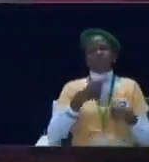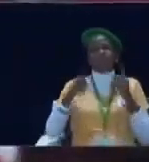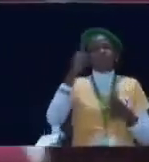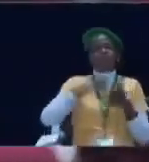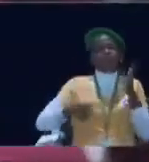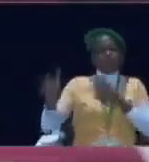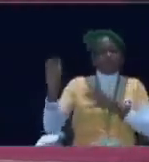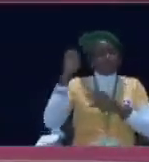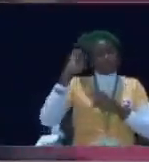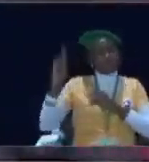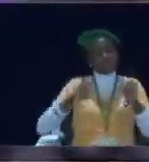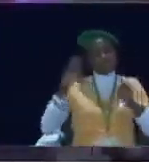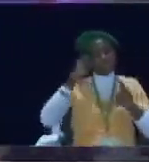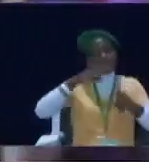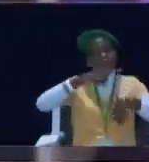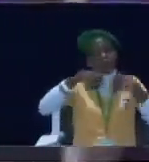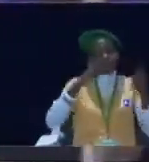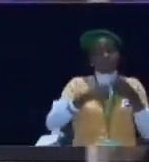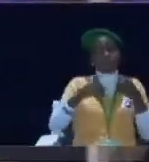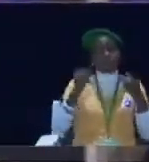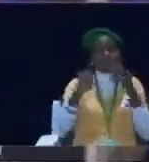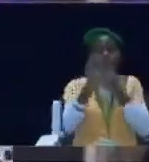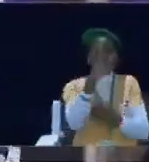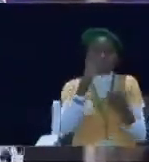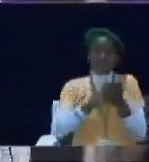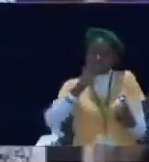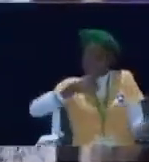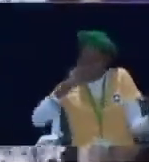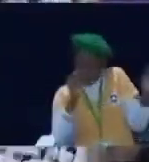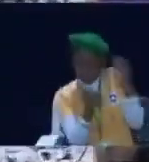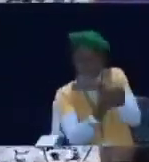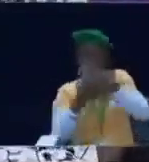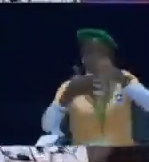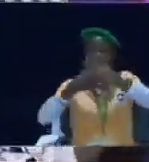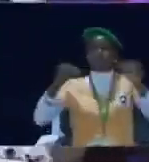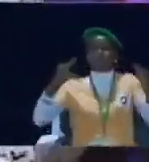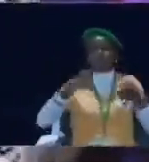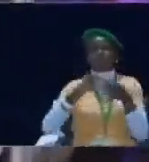did, he went to the God who can change stories.